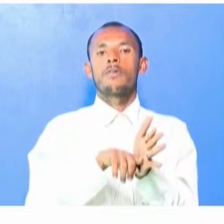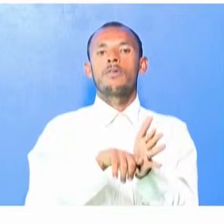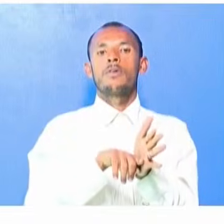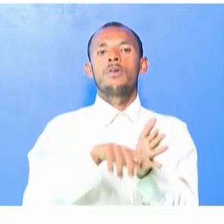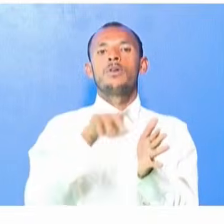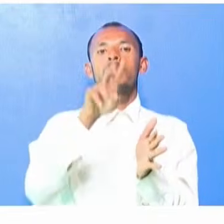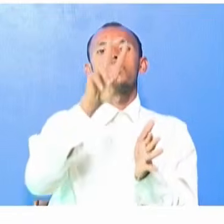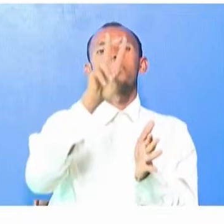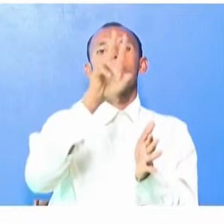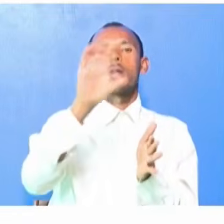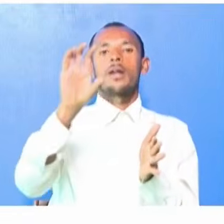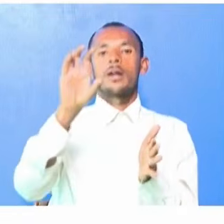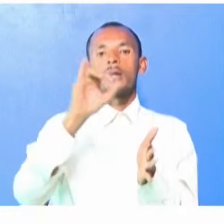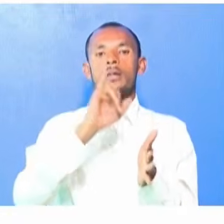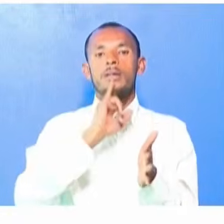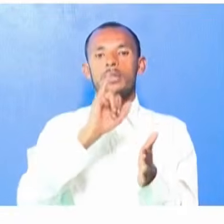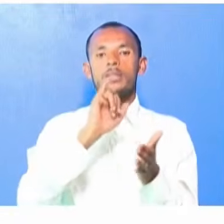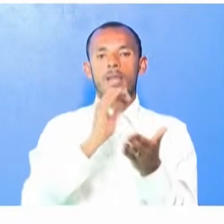200 is element of integer.